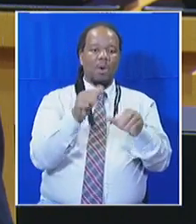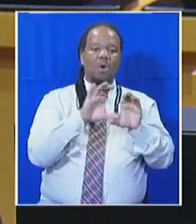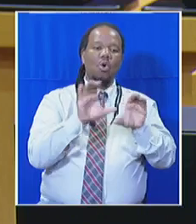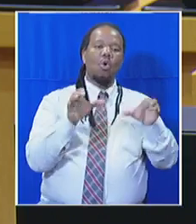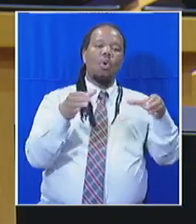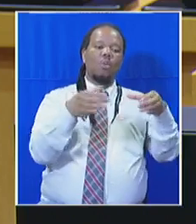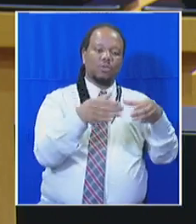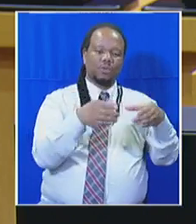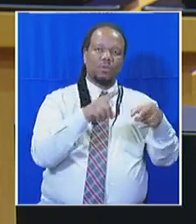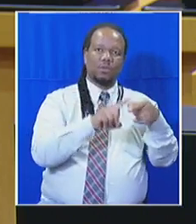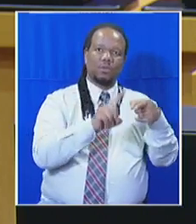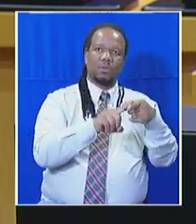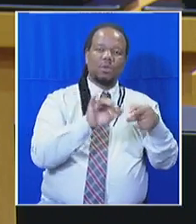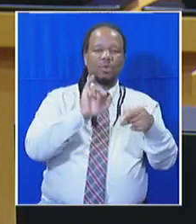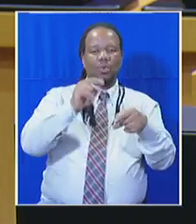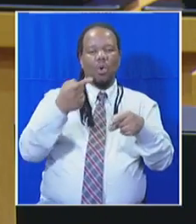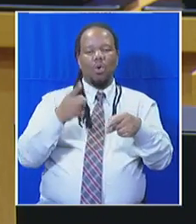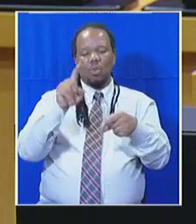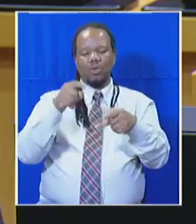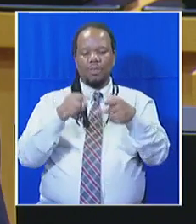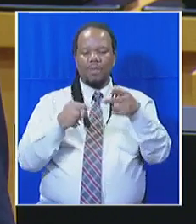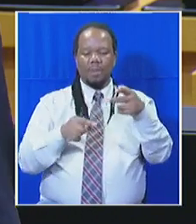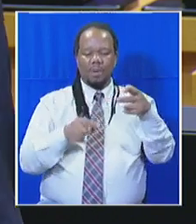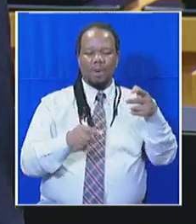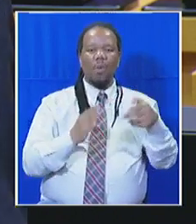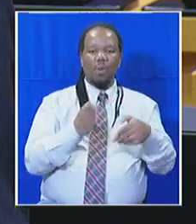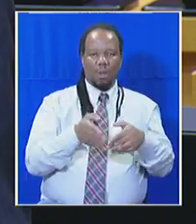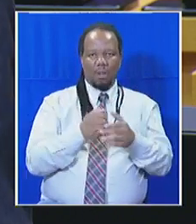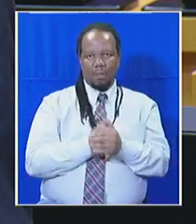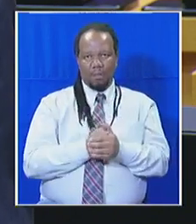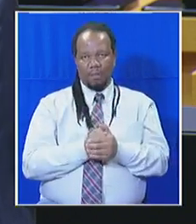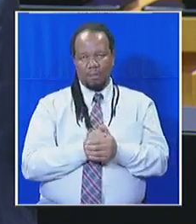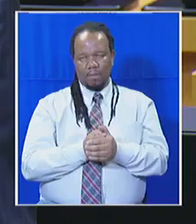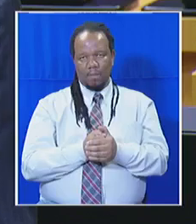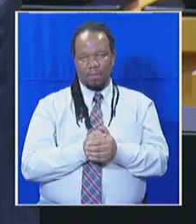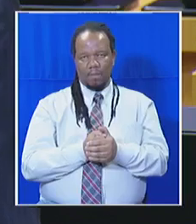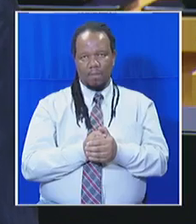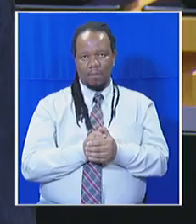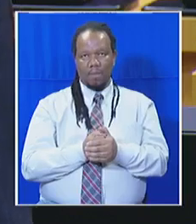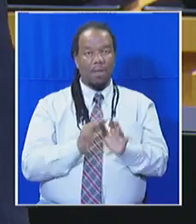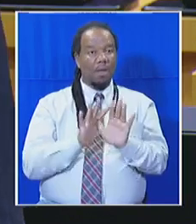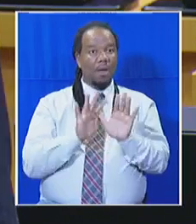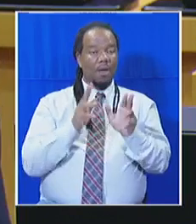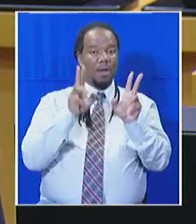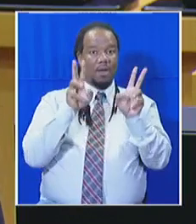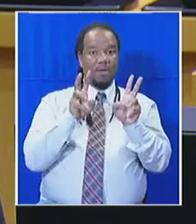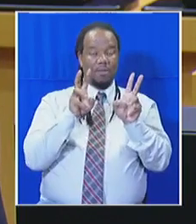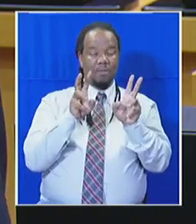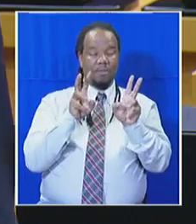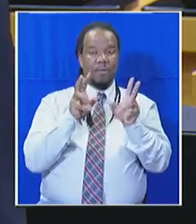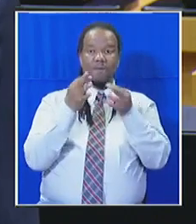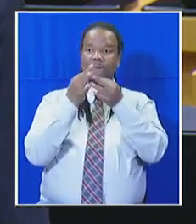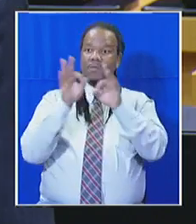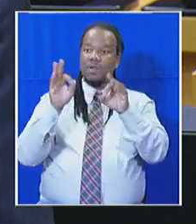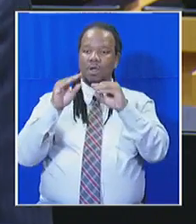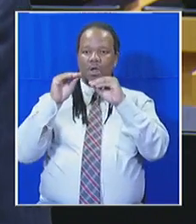into all those particular questions. Because the issue of free higher education for